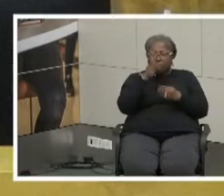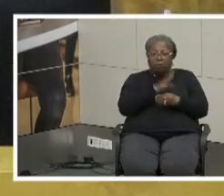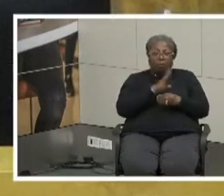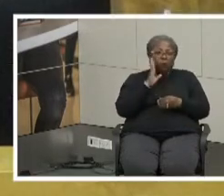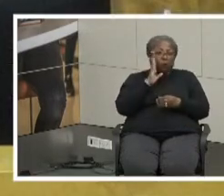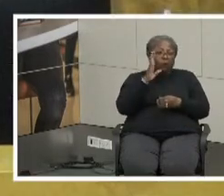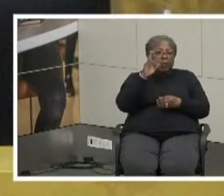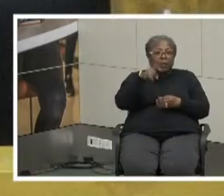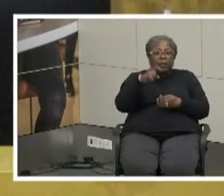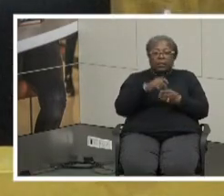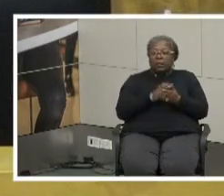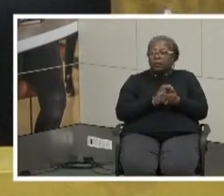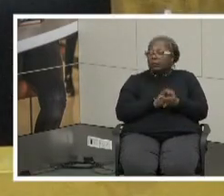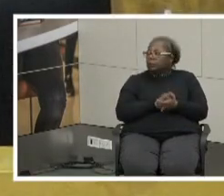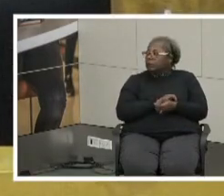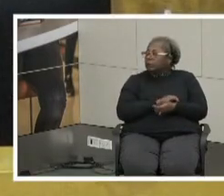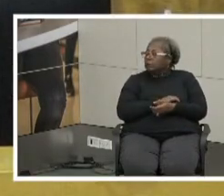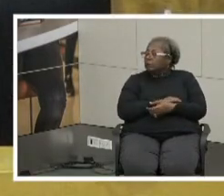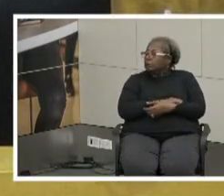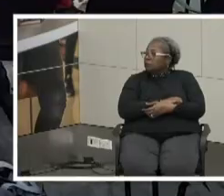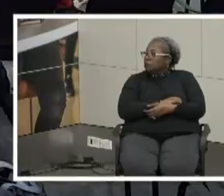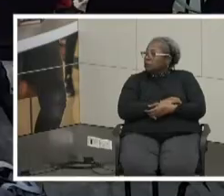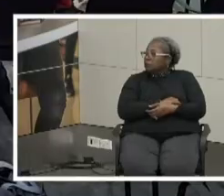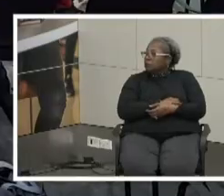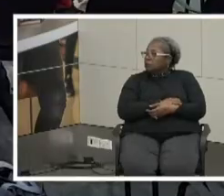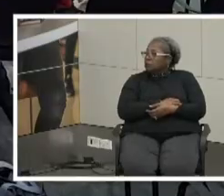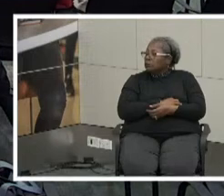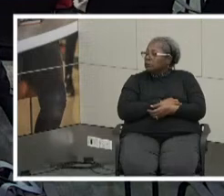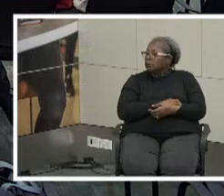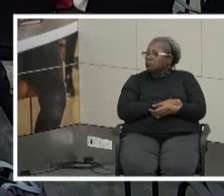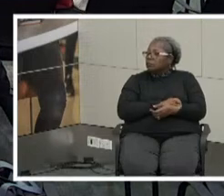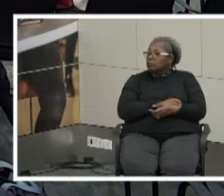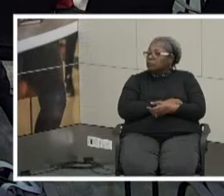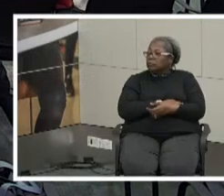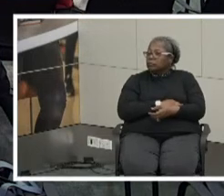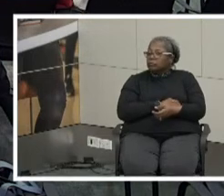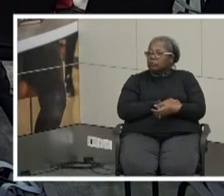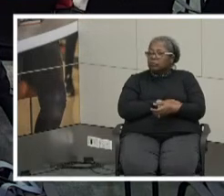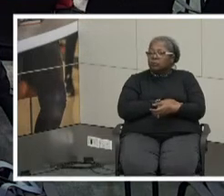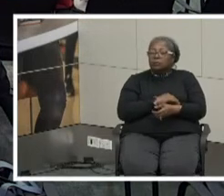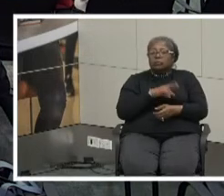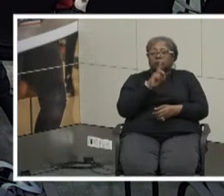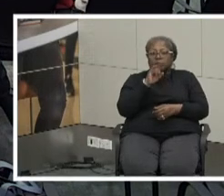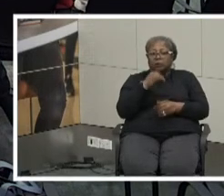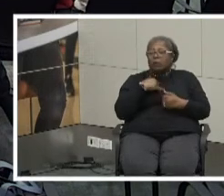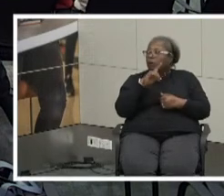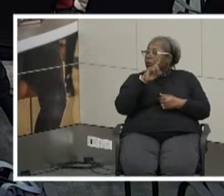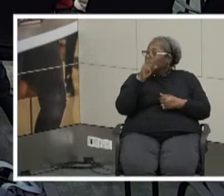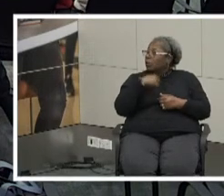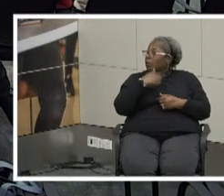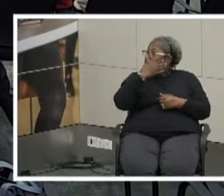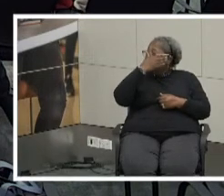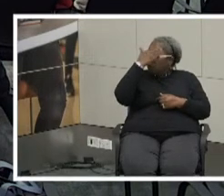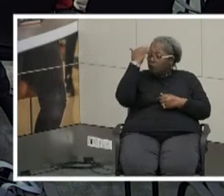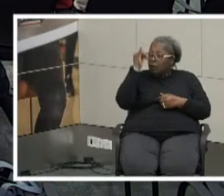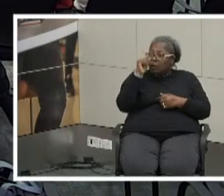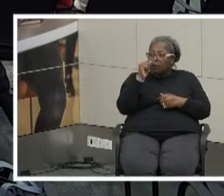another question or you want to I I did have a question but now I forgot it I'm sorry it's all right